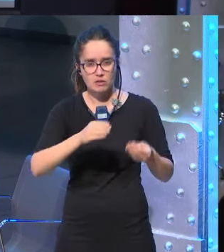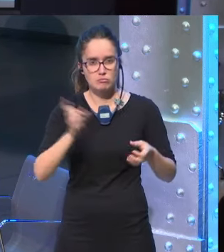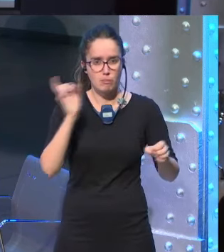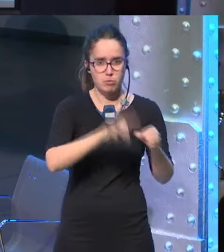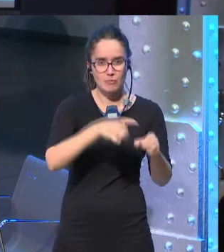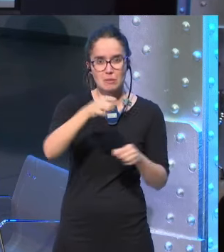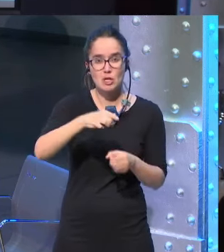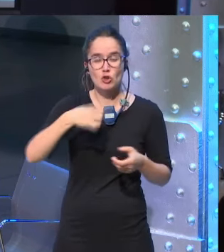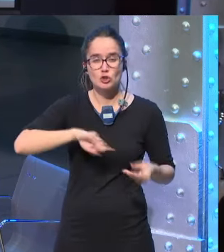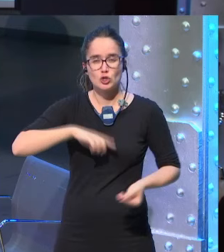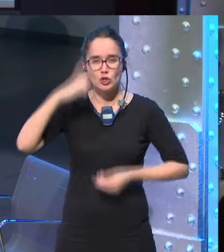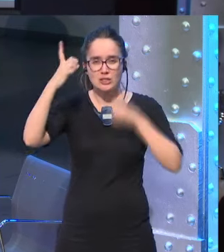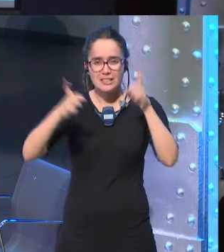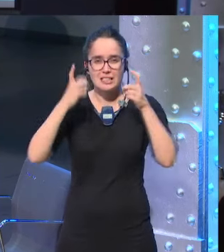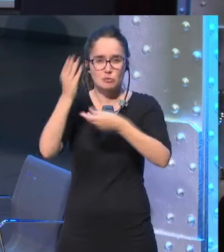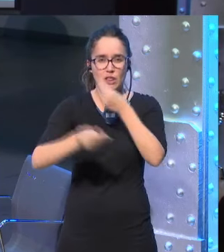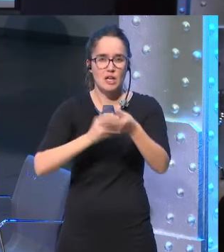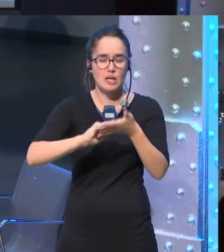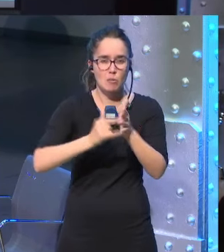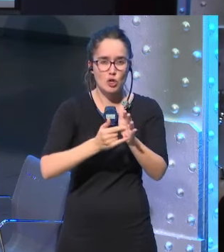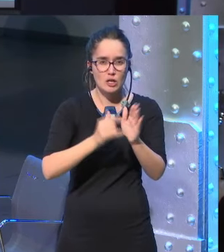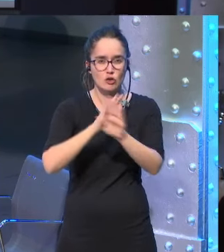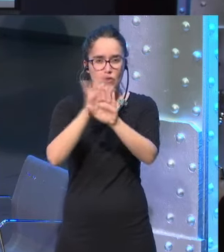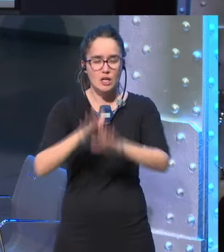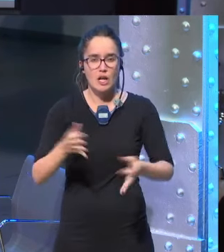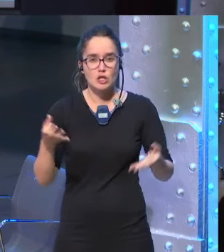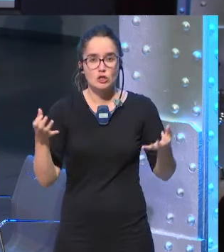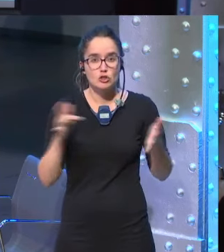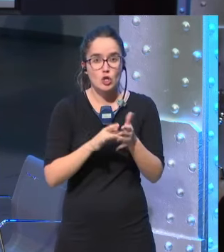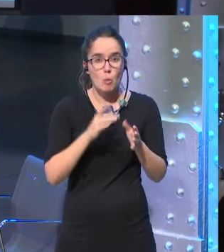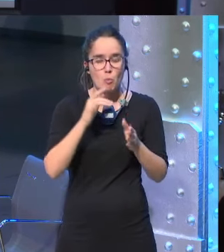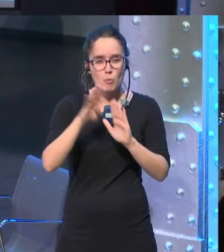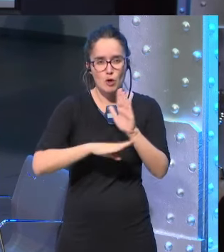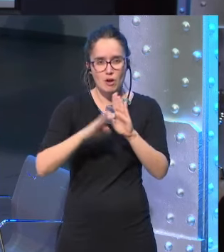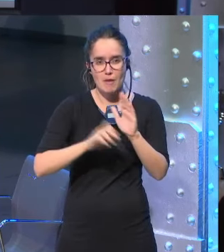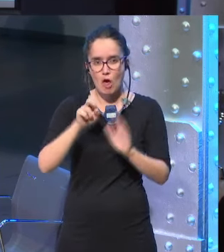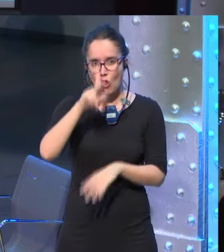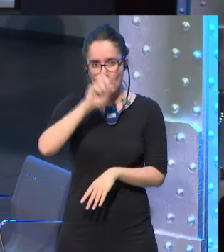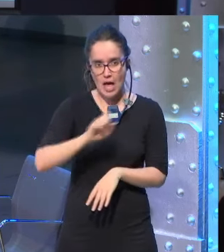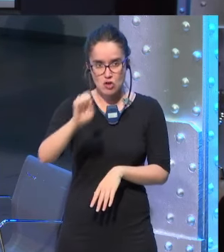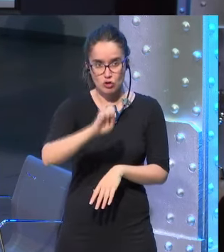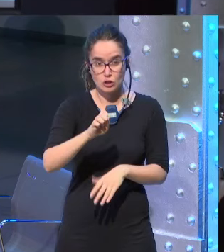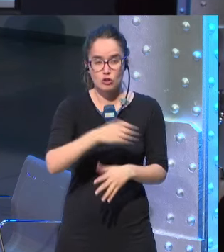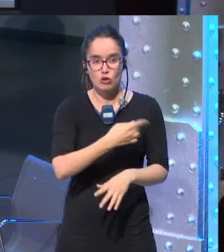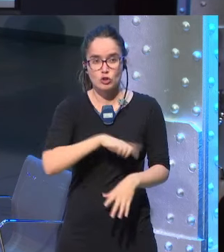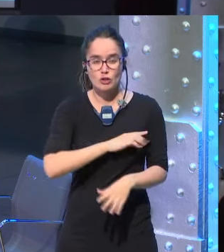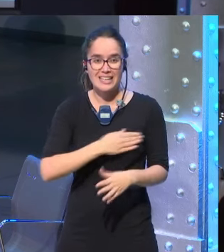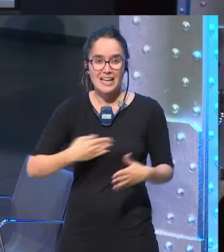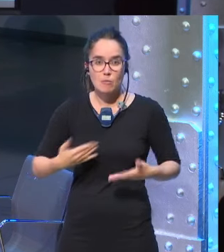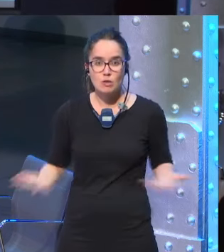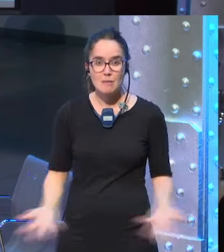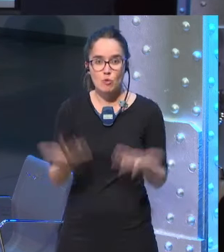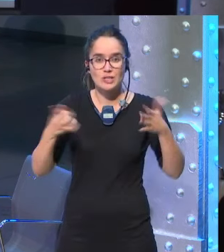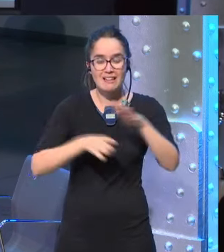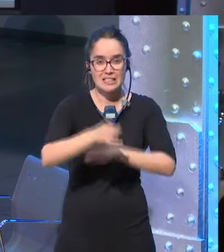of the first 4 years of this program, and this is a 12 years program to really push the development of these technologies in Switzerland, is to say, could we